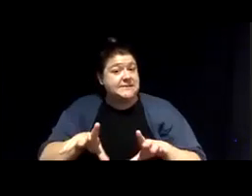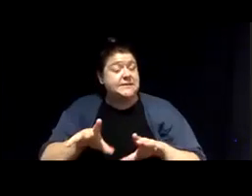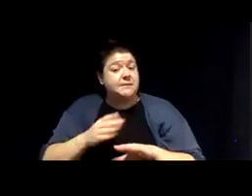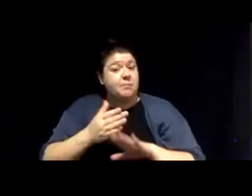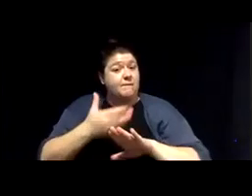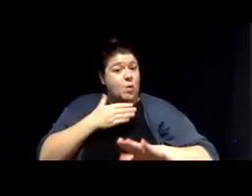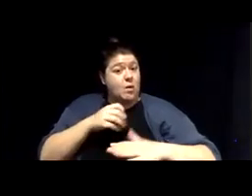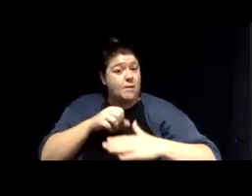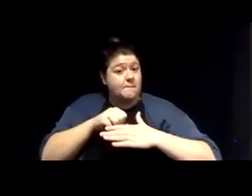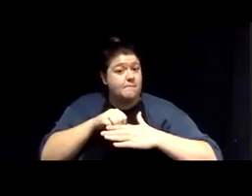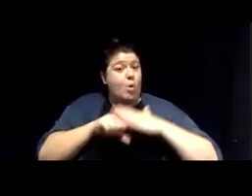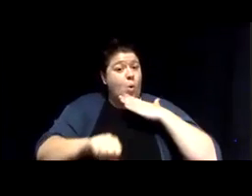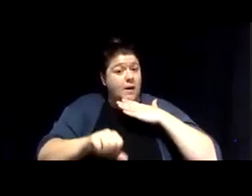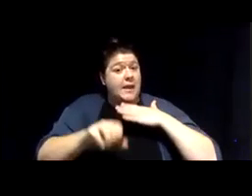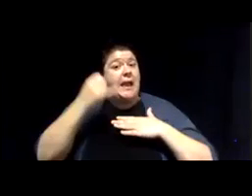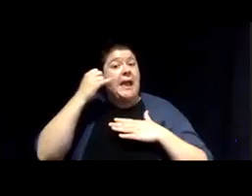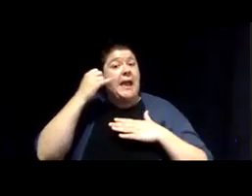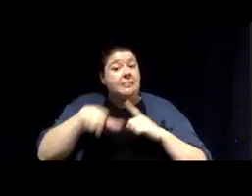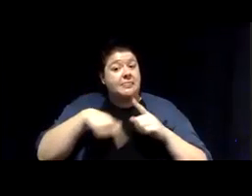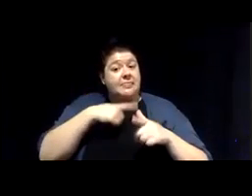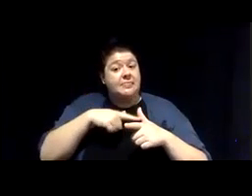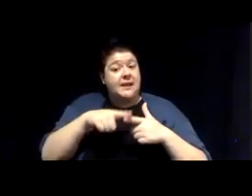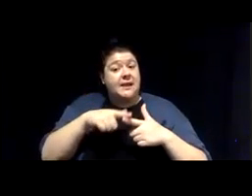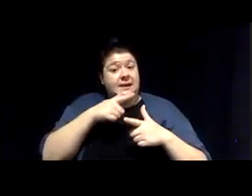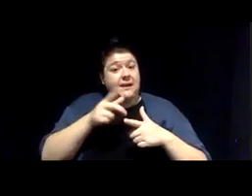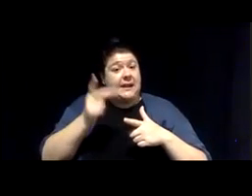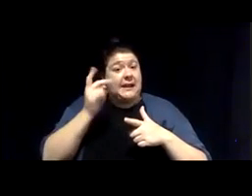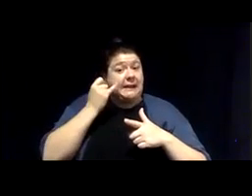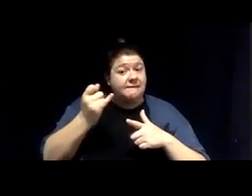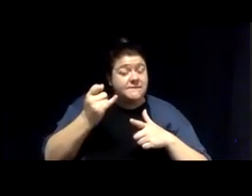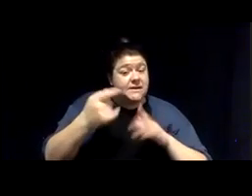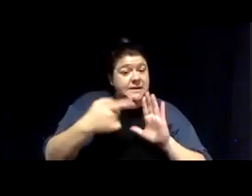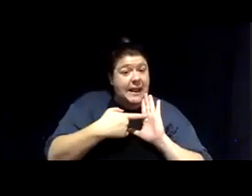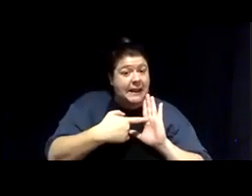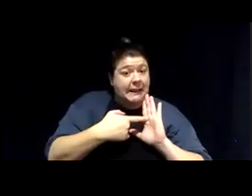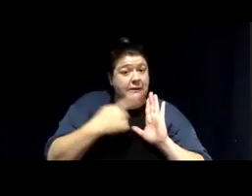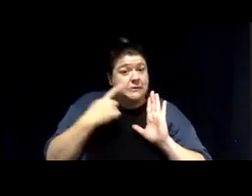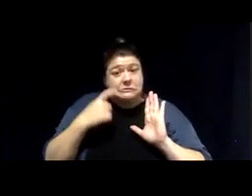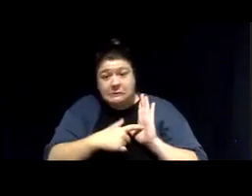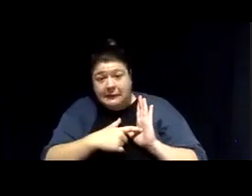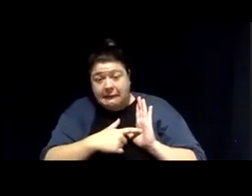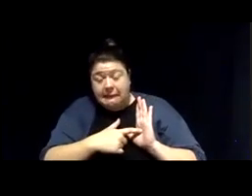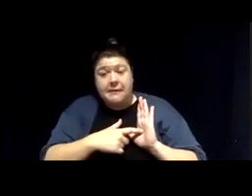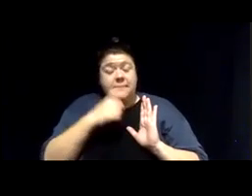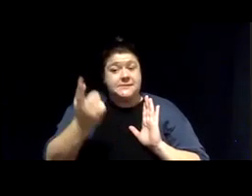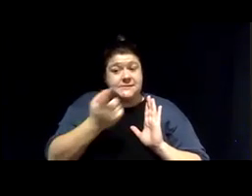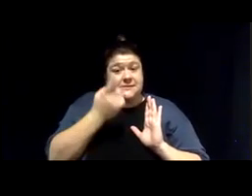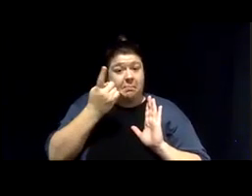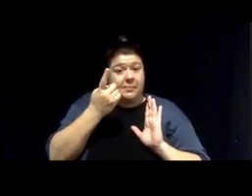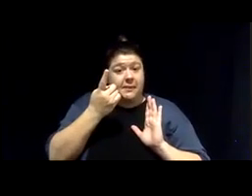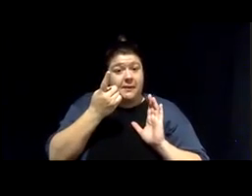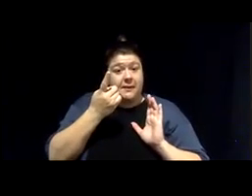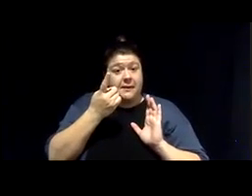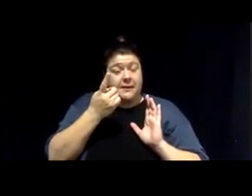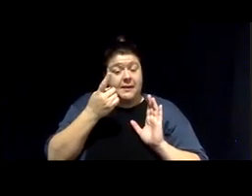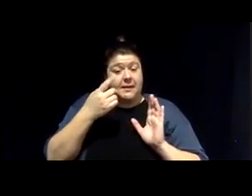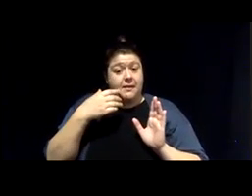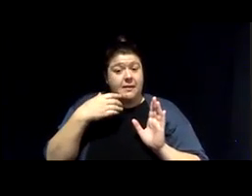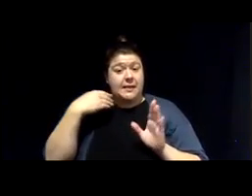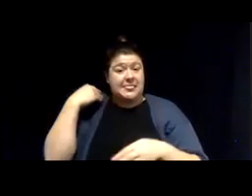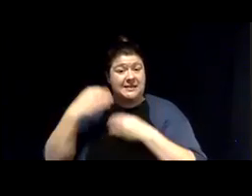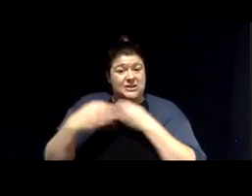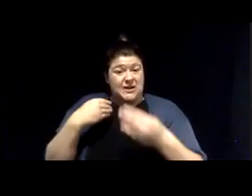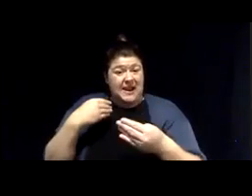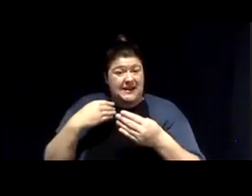is born, if there's something that might show an indication, or there's something in the heritage of the